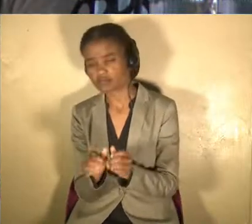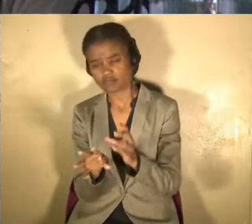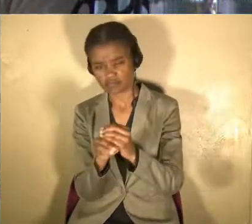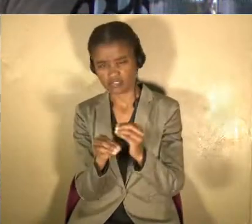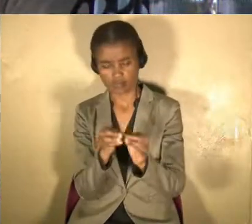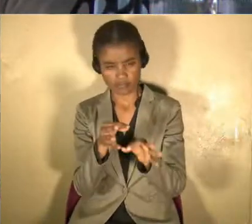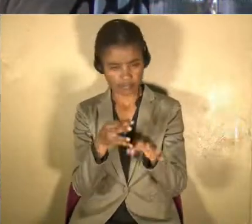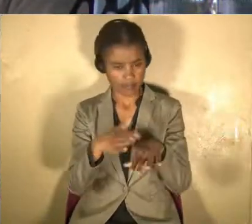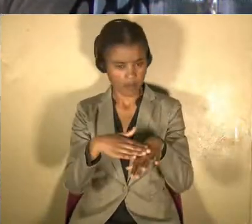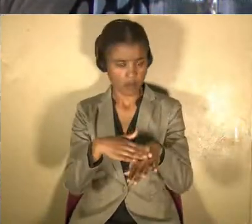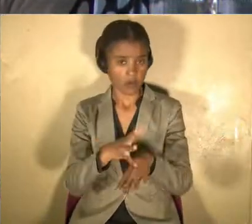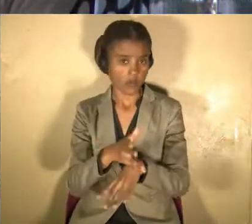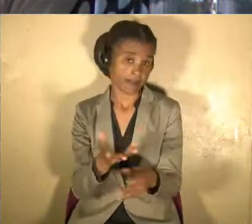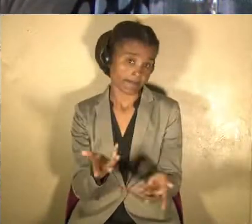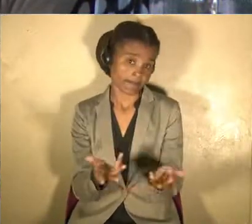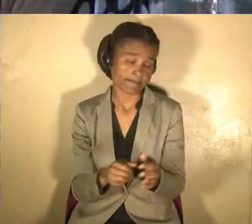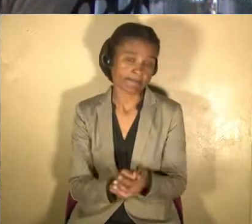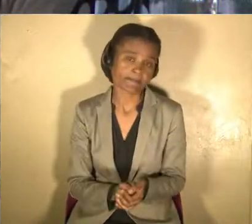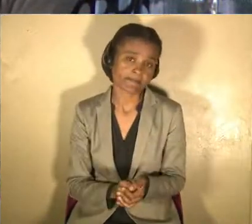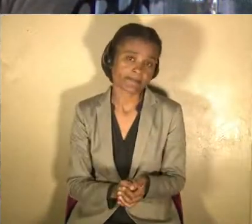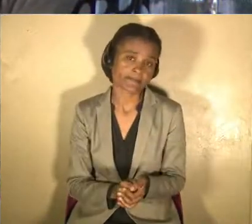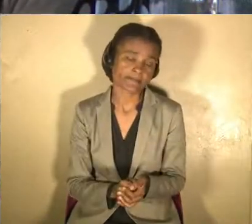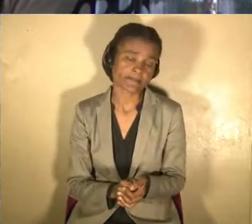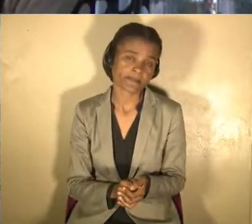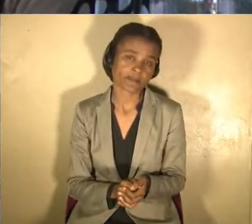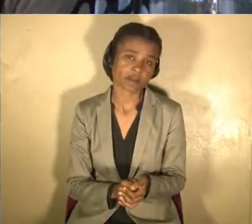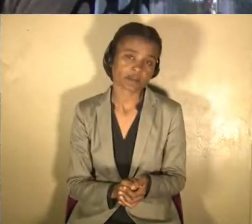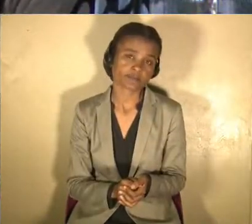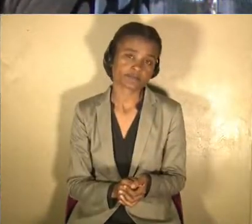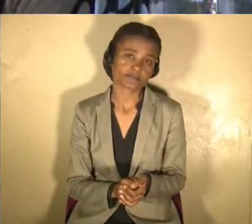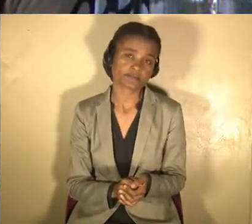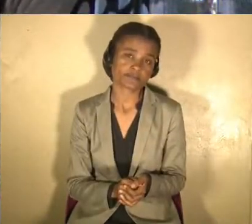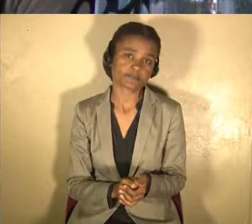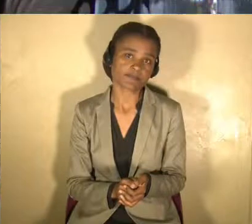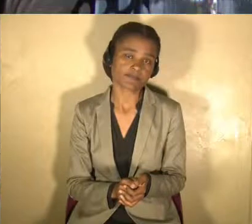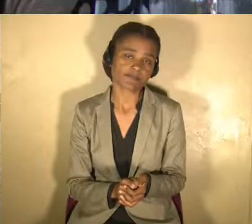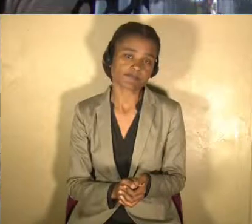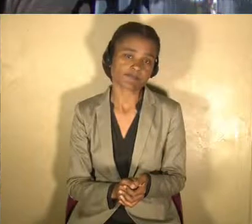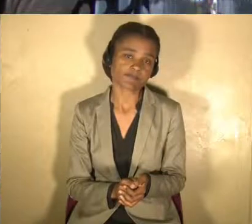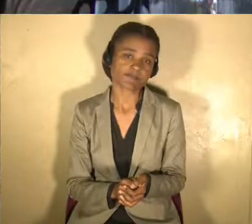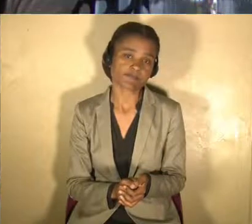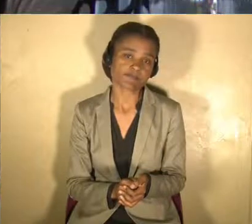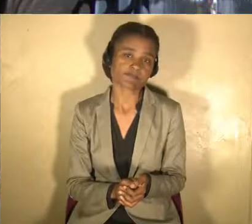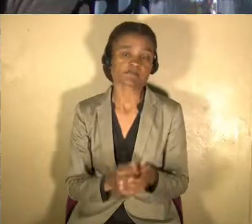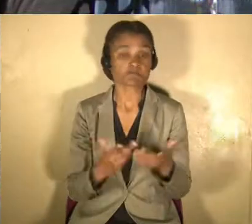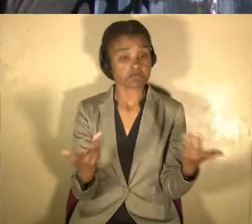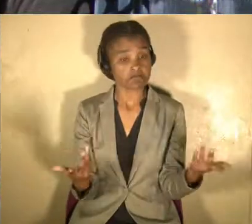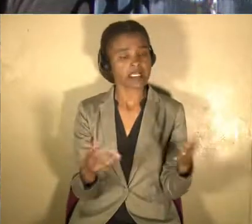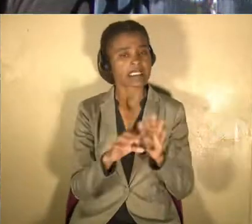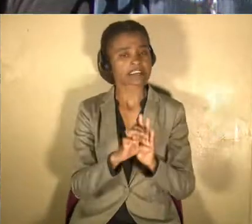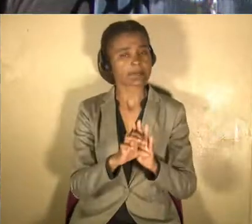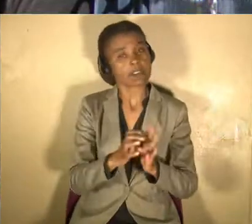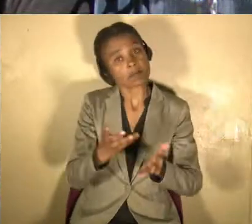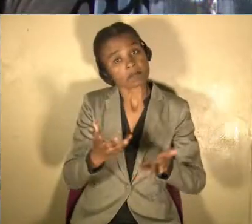regard. An example with regard to bana who are in child-aided